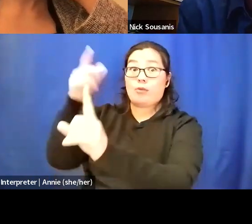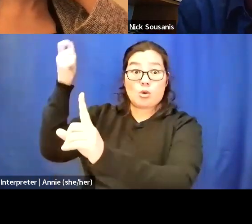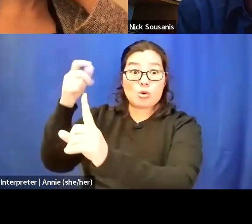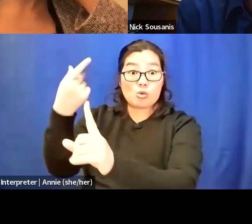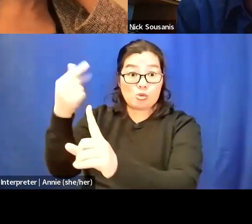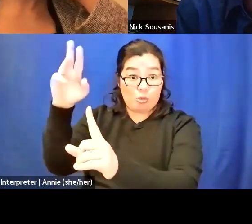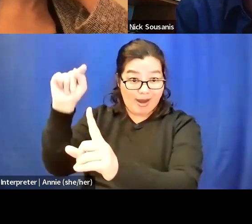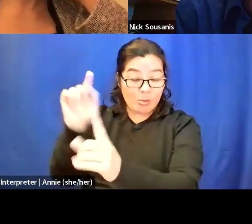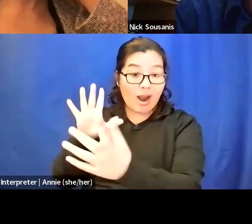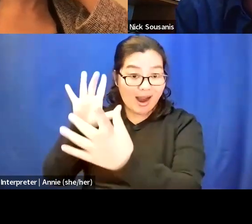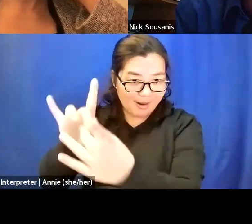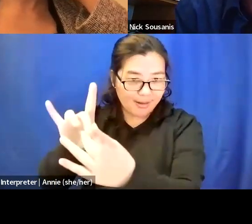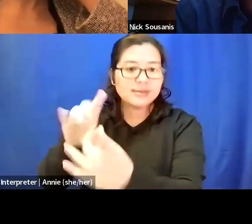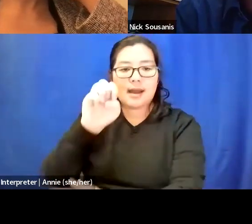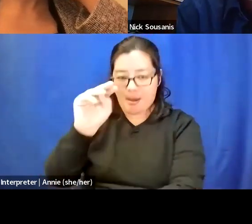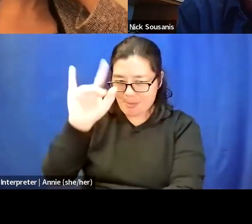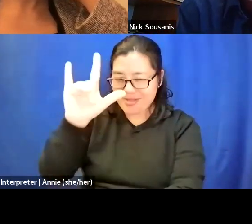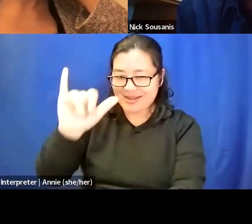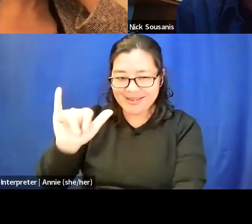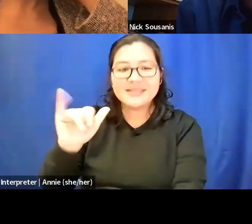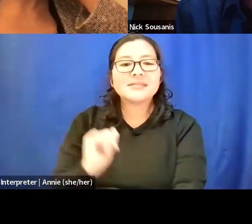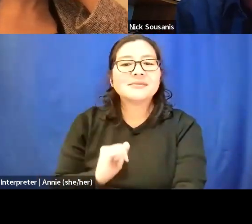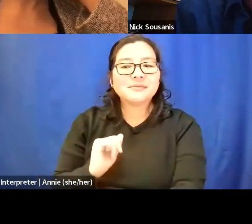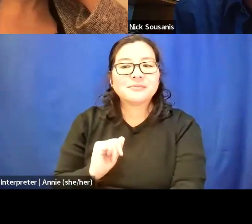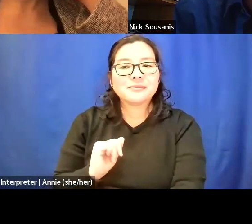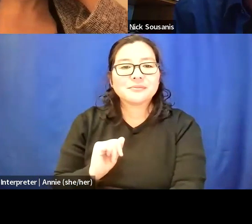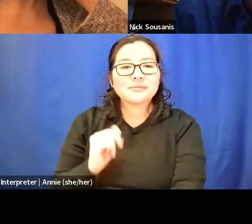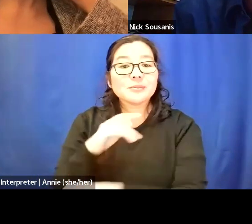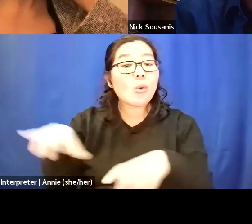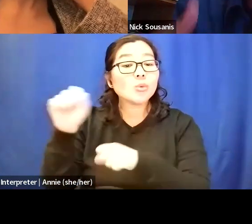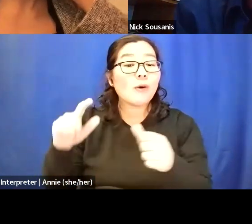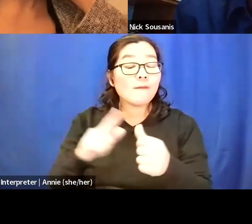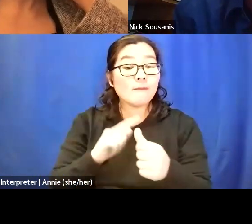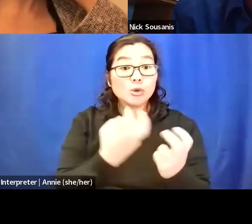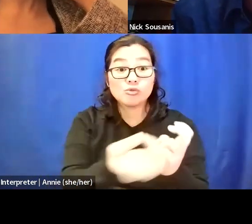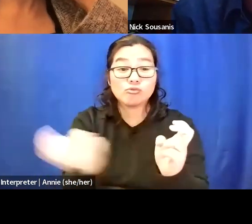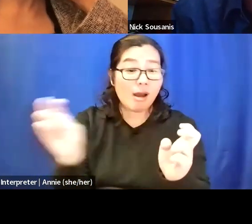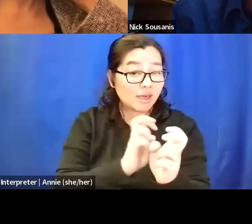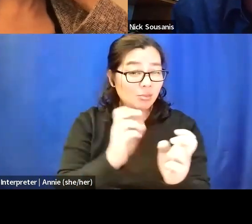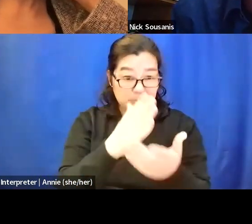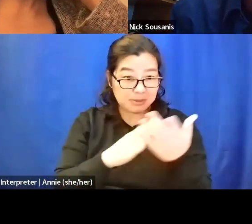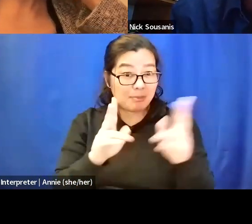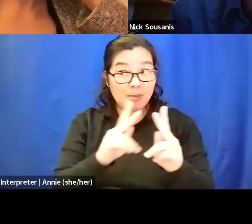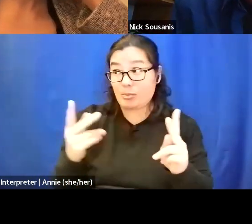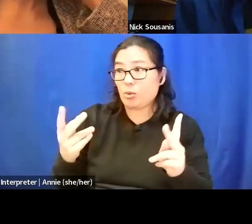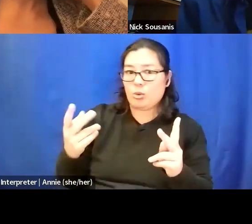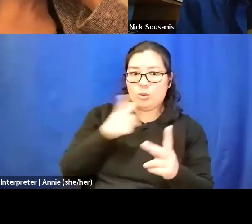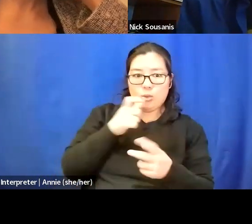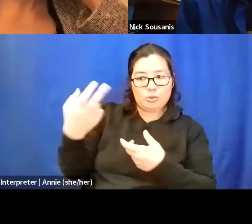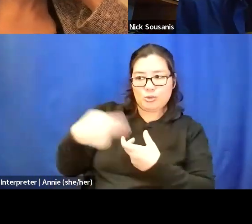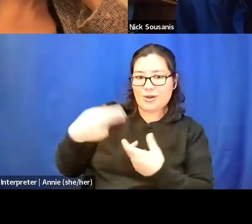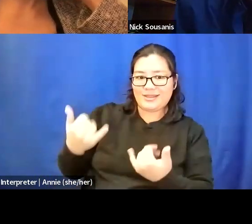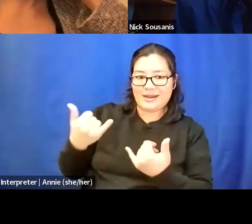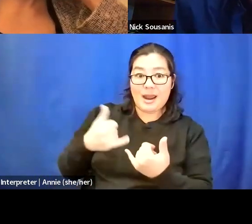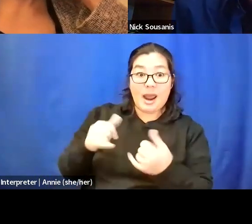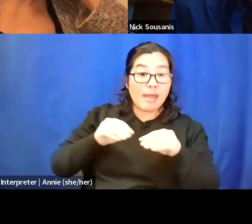Emily. And we hosted a first roundtable with some of the people here today, and that blew up.